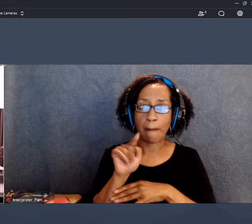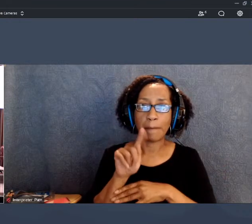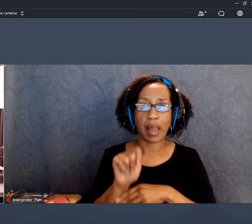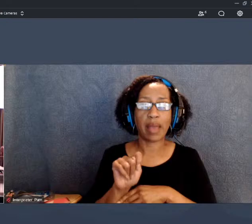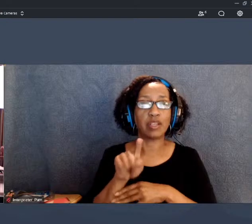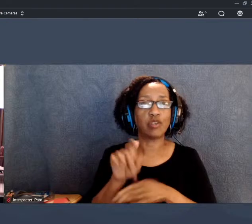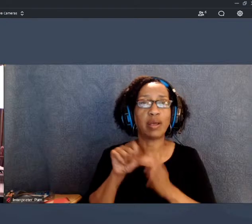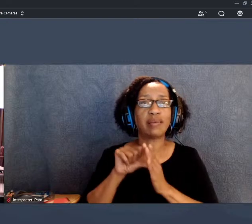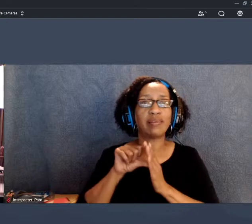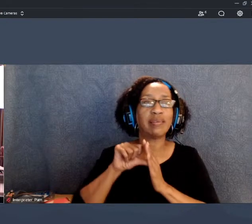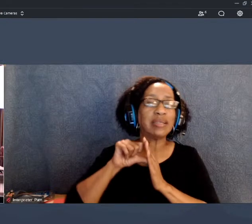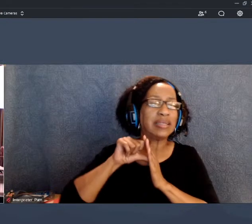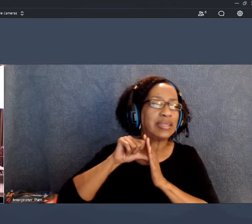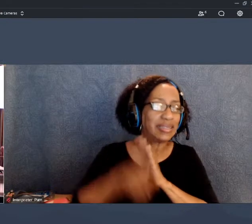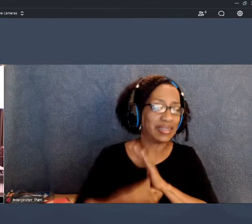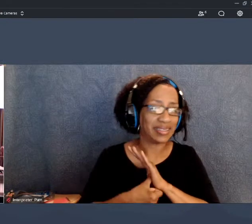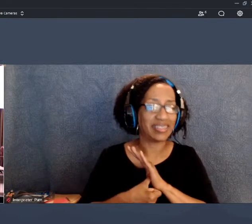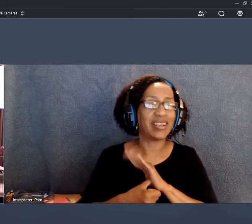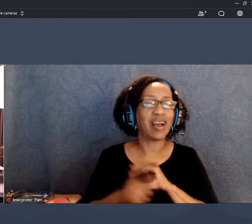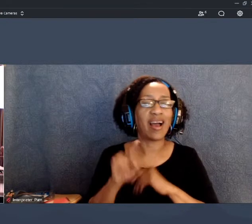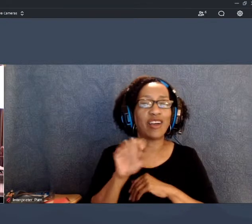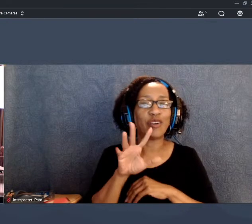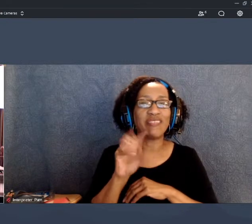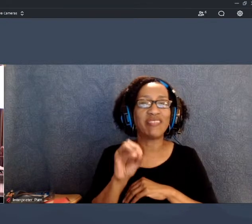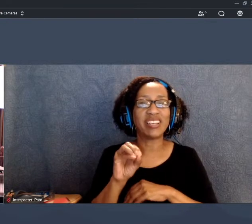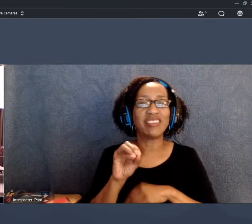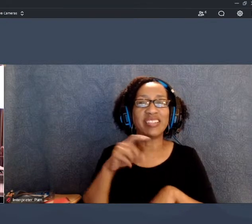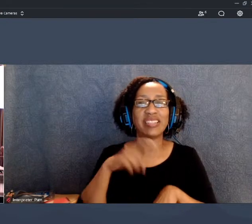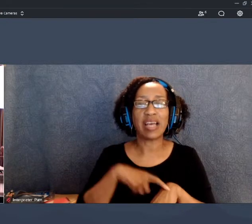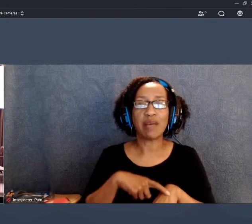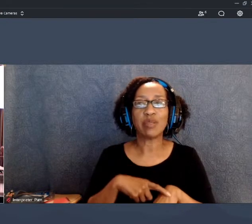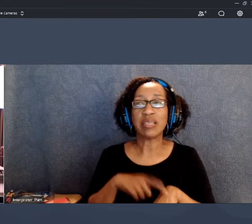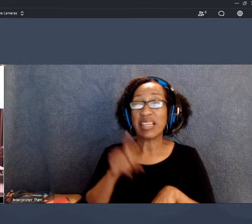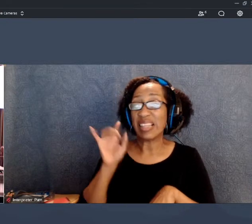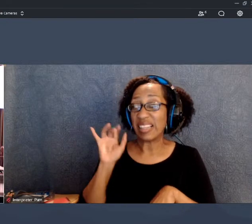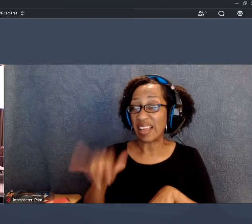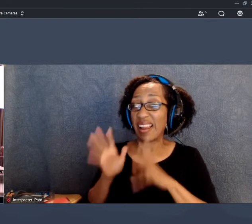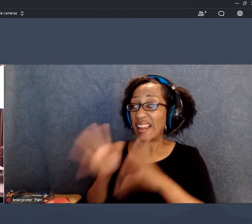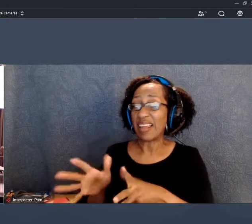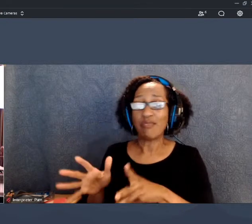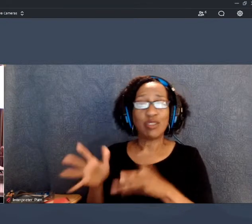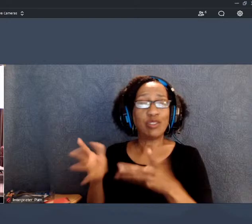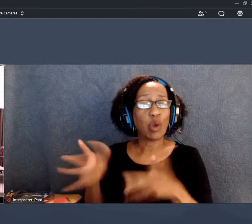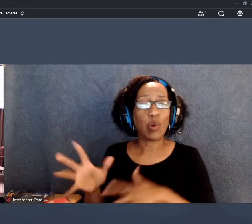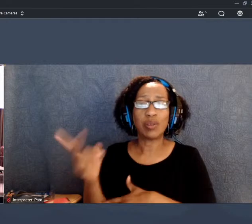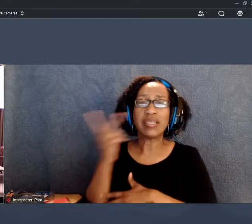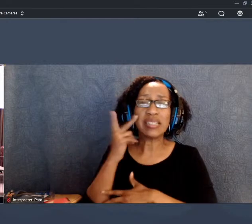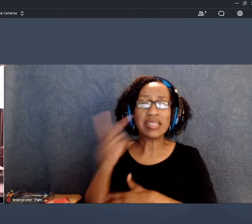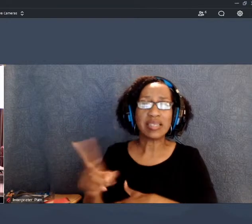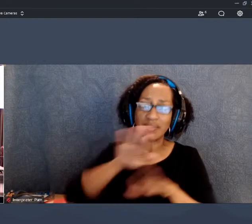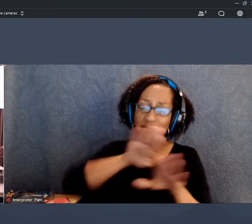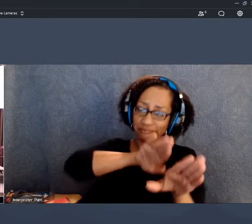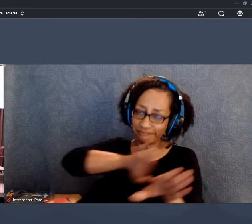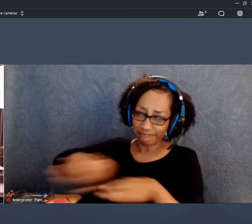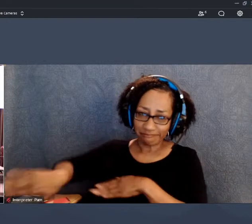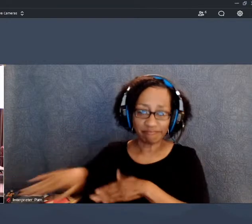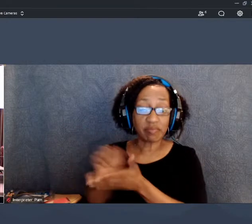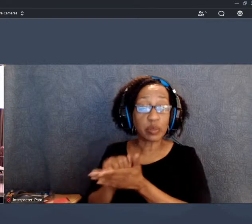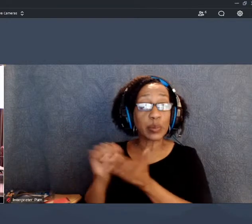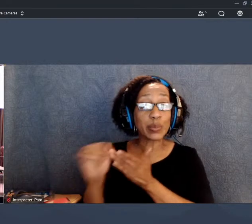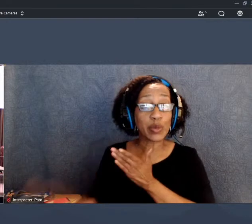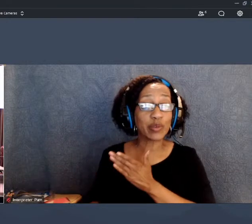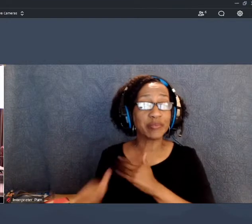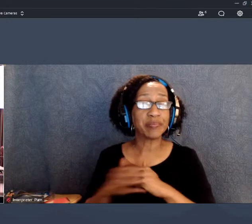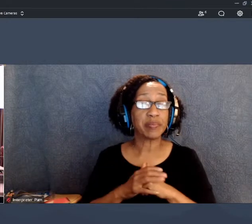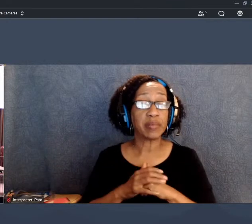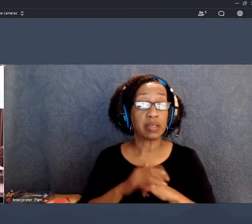the biggest proponent. Get that stuff out of our face, okay? Right. That's what this will do. Now, whether Public